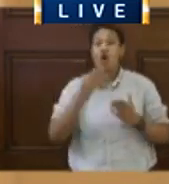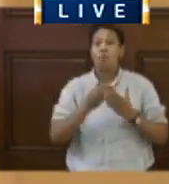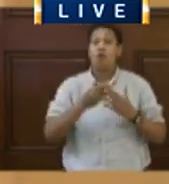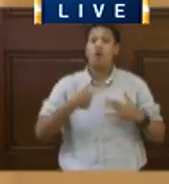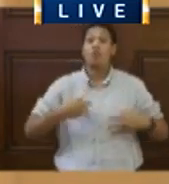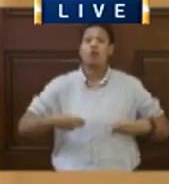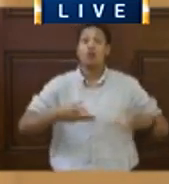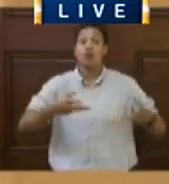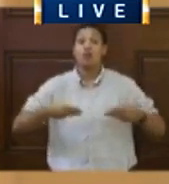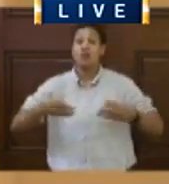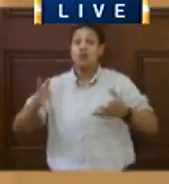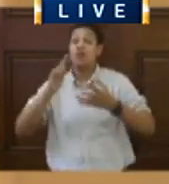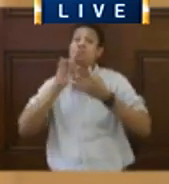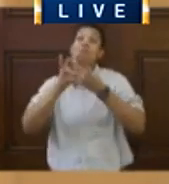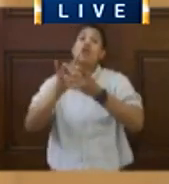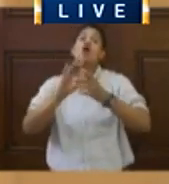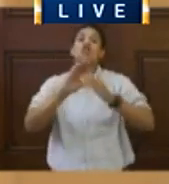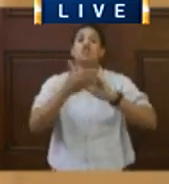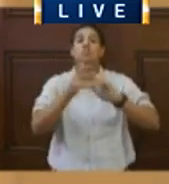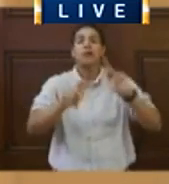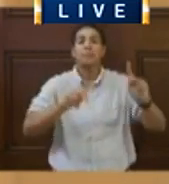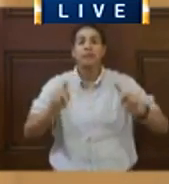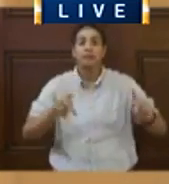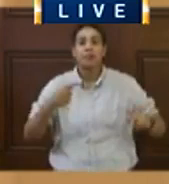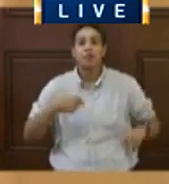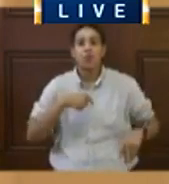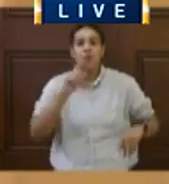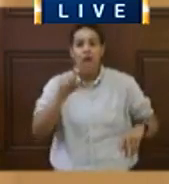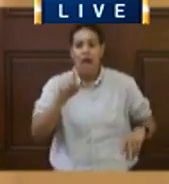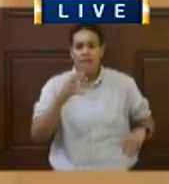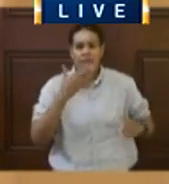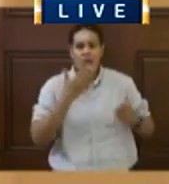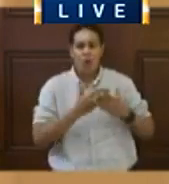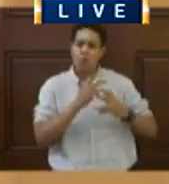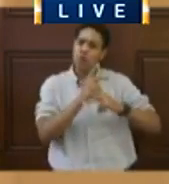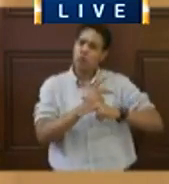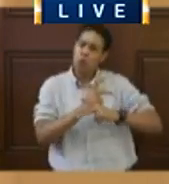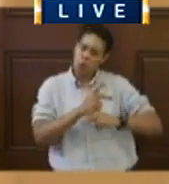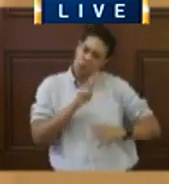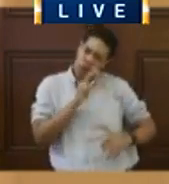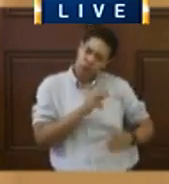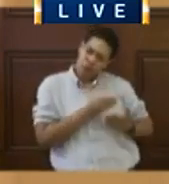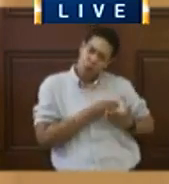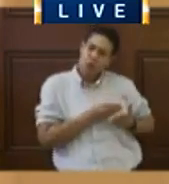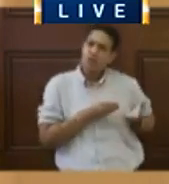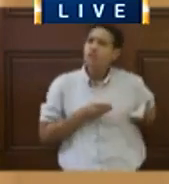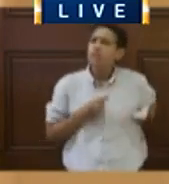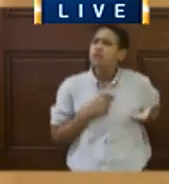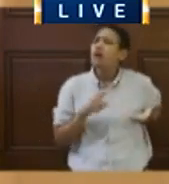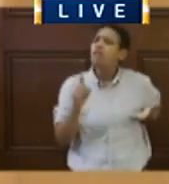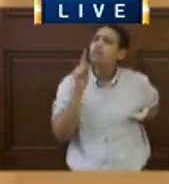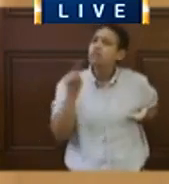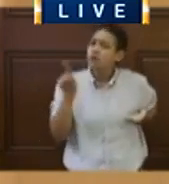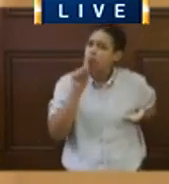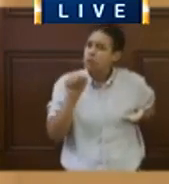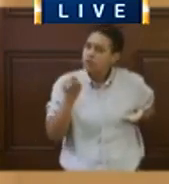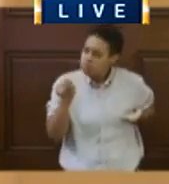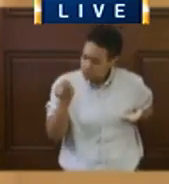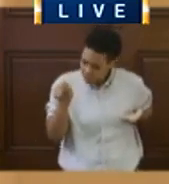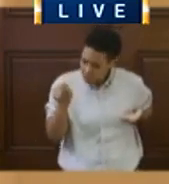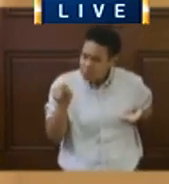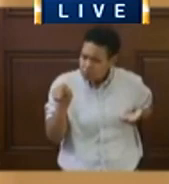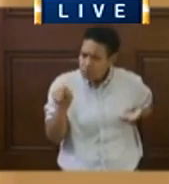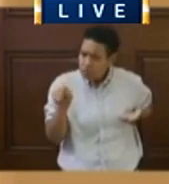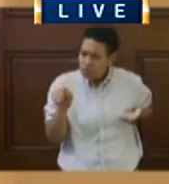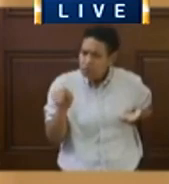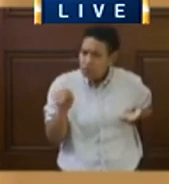belongs to the Jamaican people. So we have to, as good stewards of the money that Jamaican people have